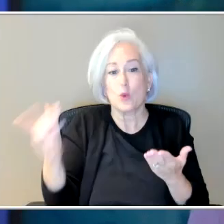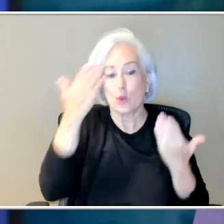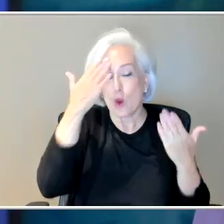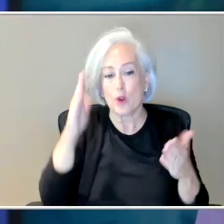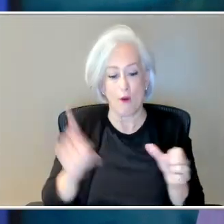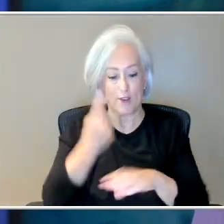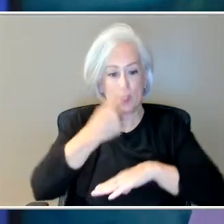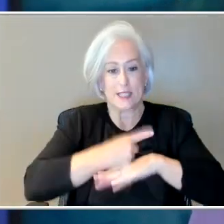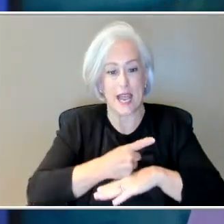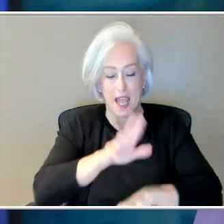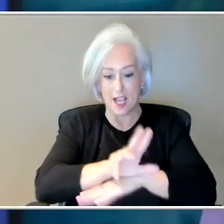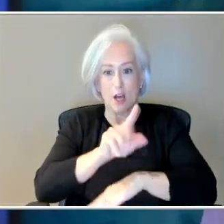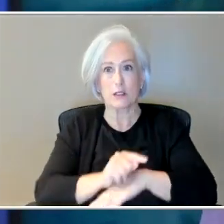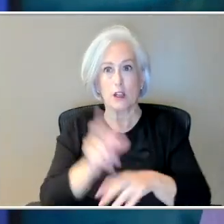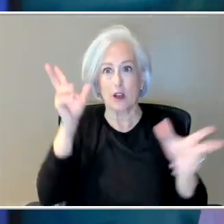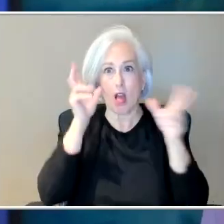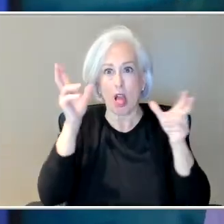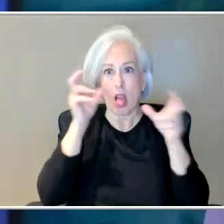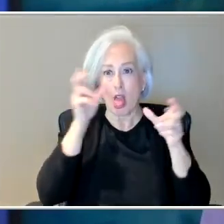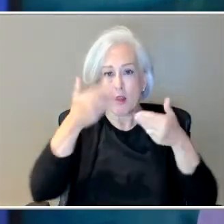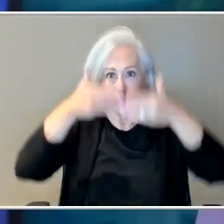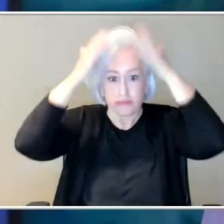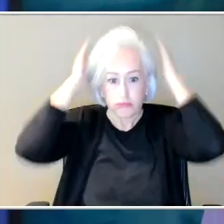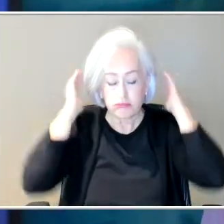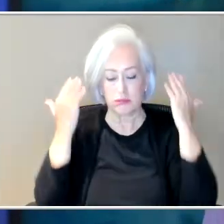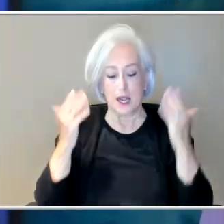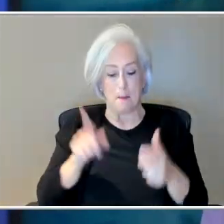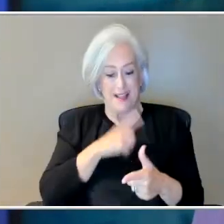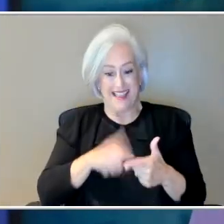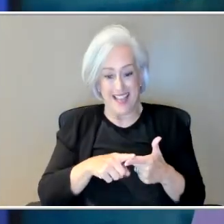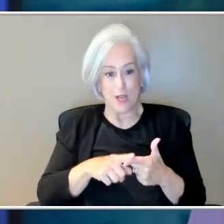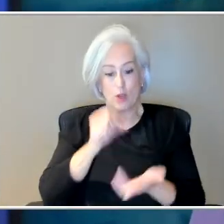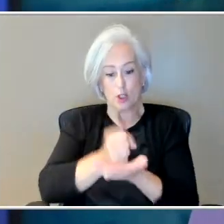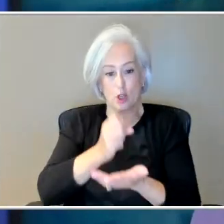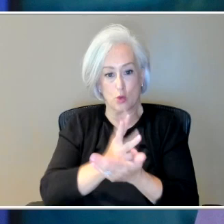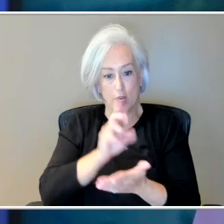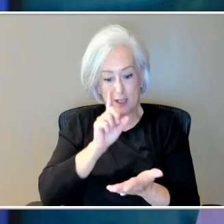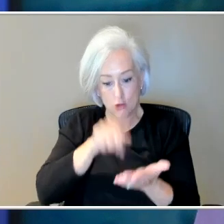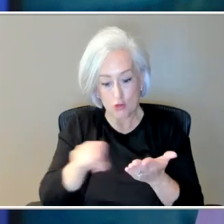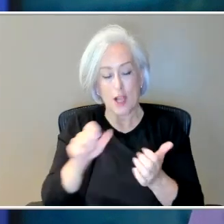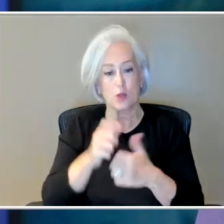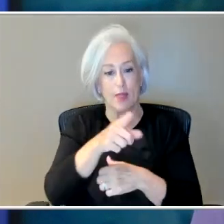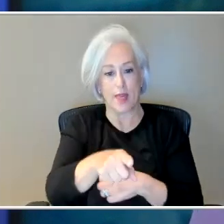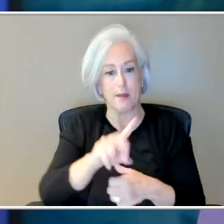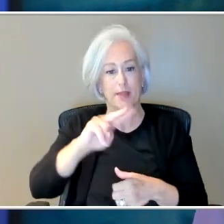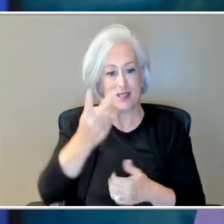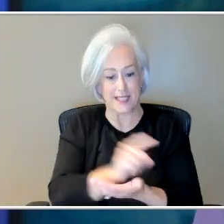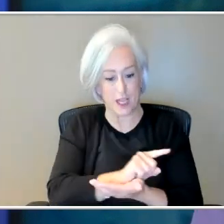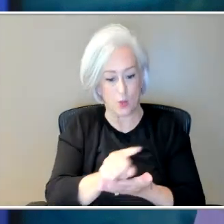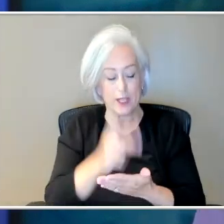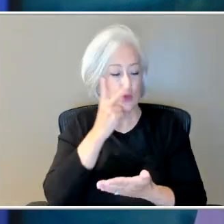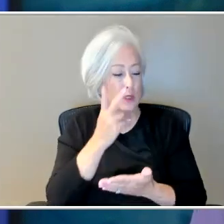had a lot of discussions. The important part is when we check back in, our social work checks in maybe week 2 or week 3, when they see what their life is going to entail on